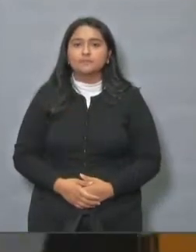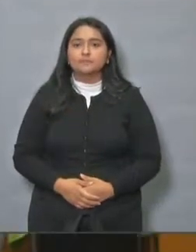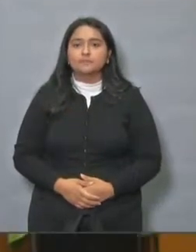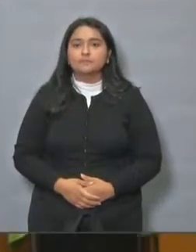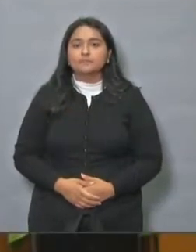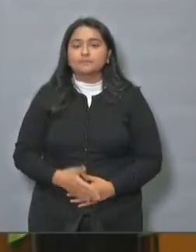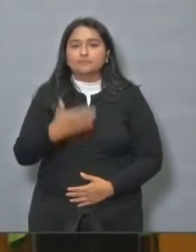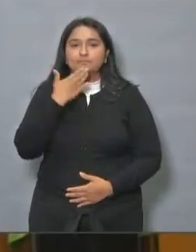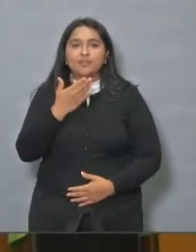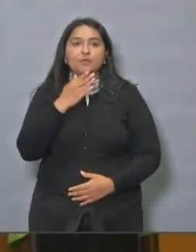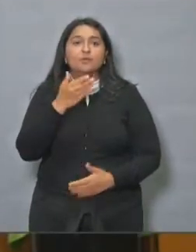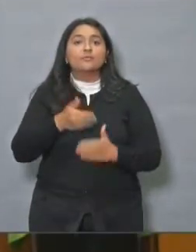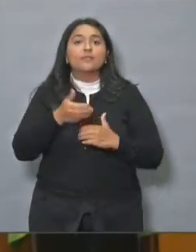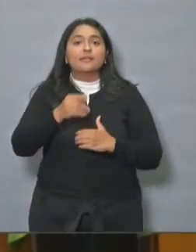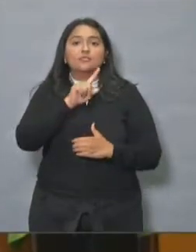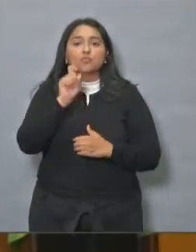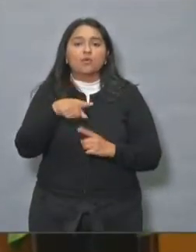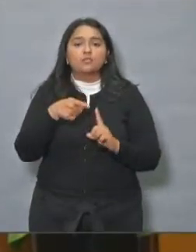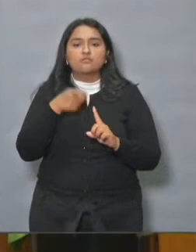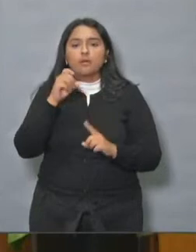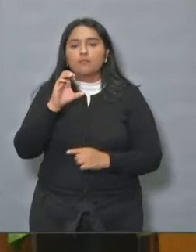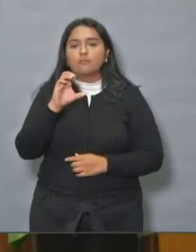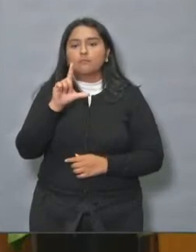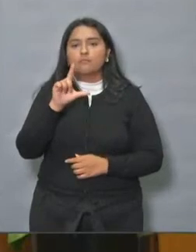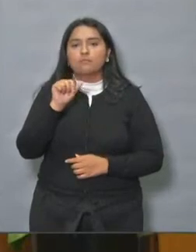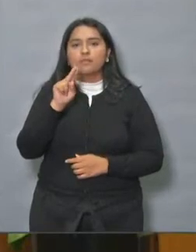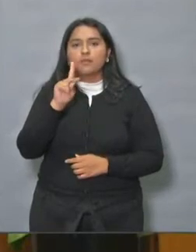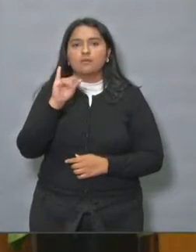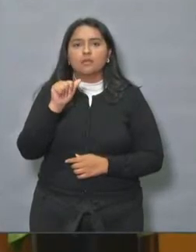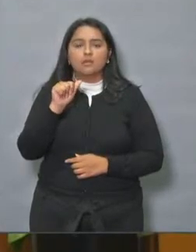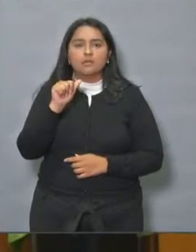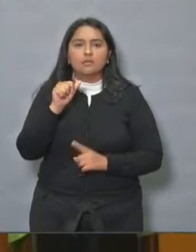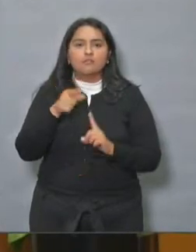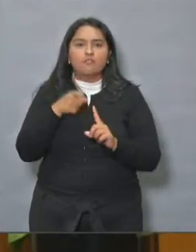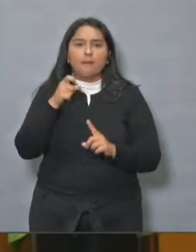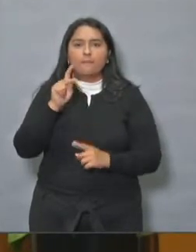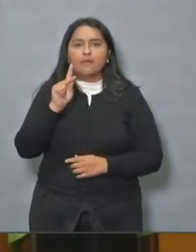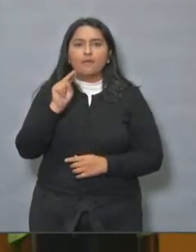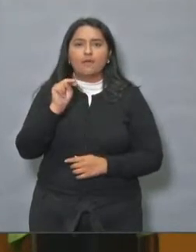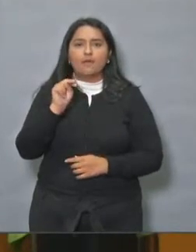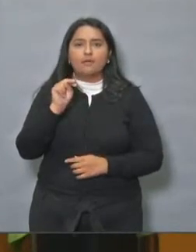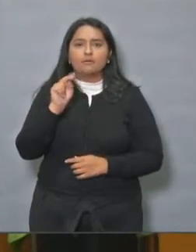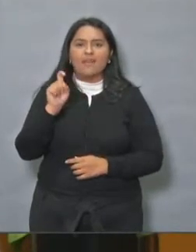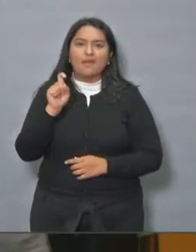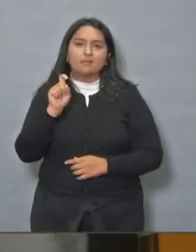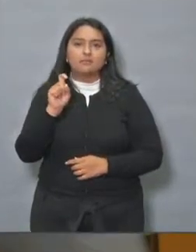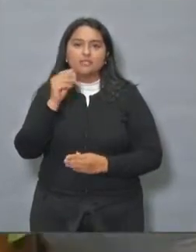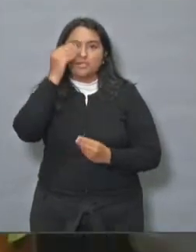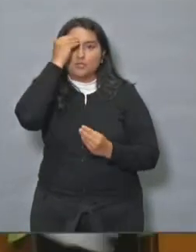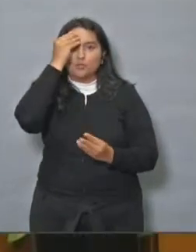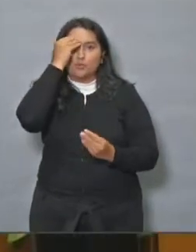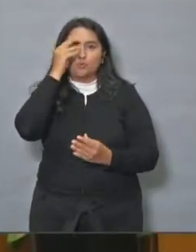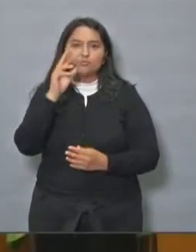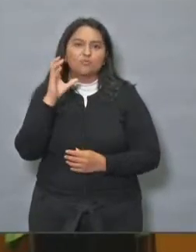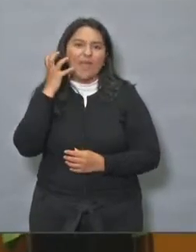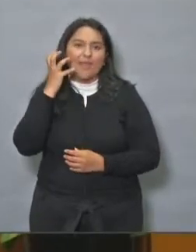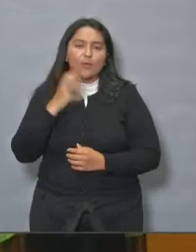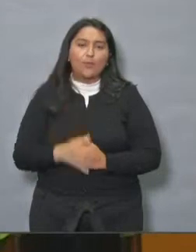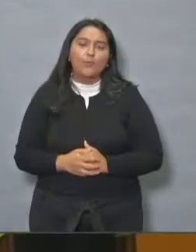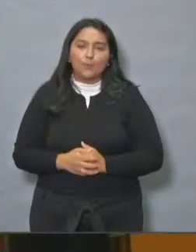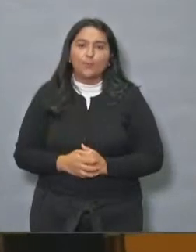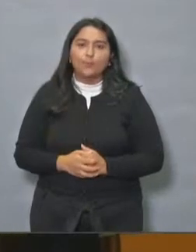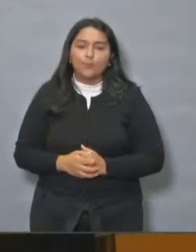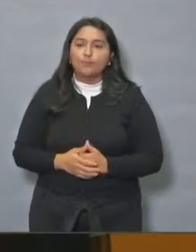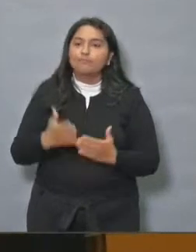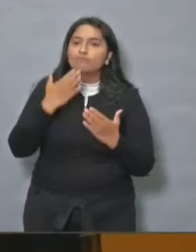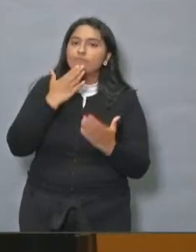Thank you. The next question comes from Claudia Persciuta with KNX News Radio. Thank you. I just want